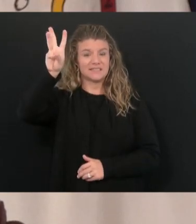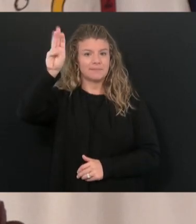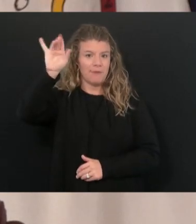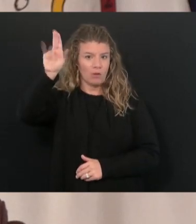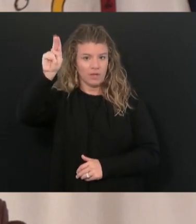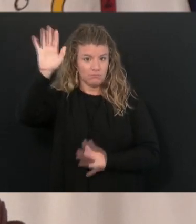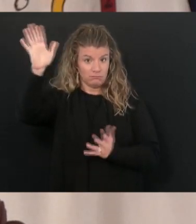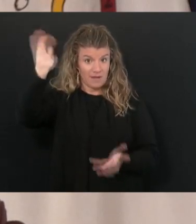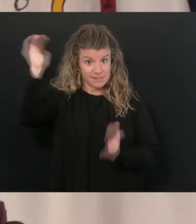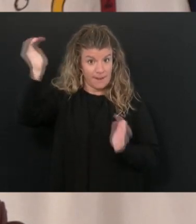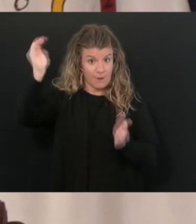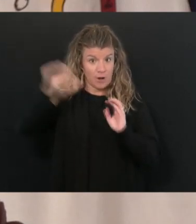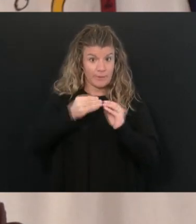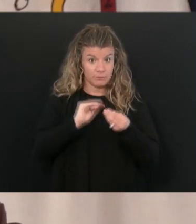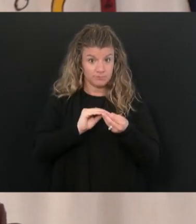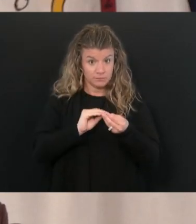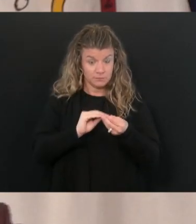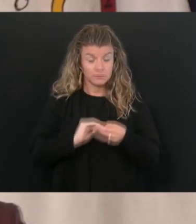is. Now,